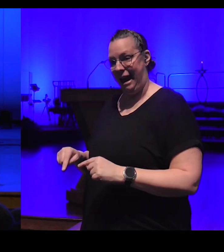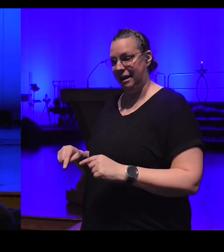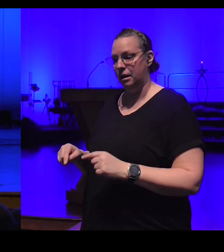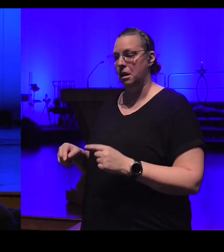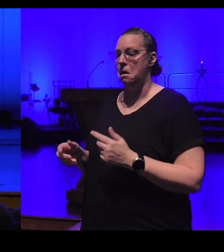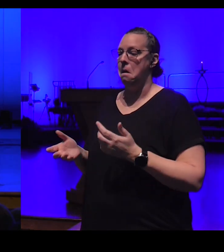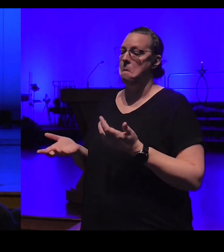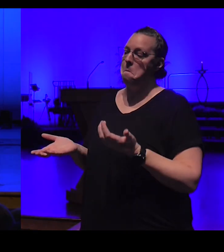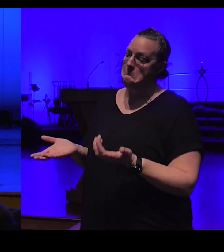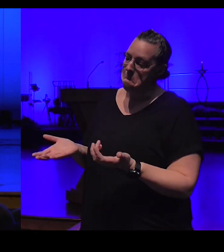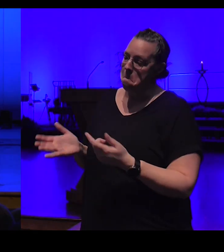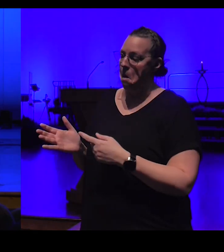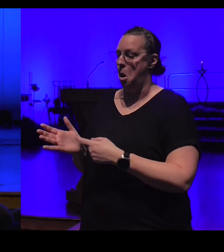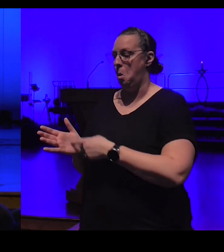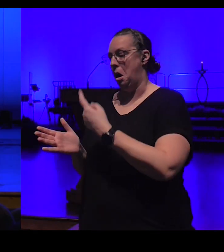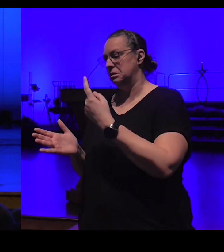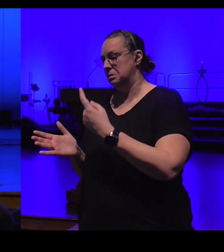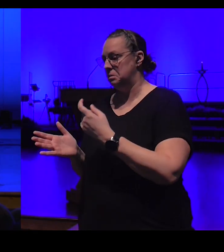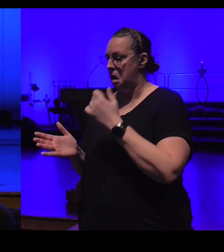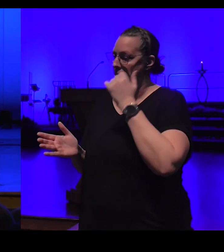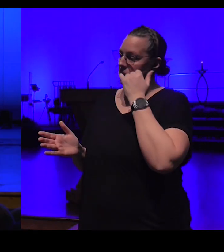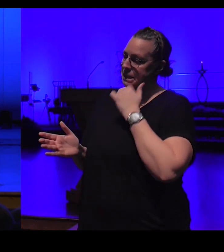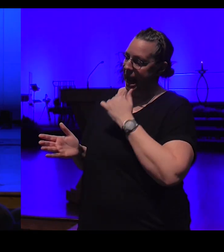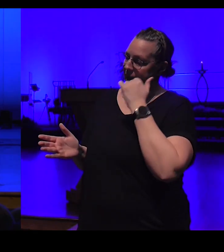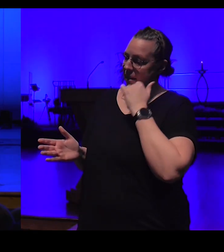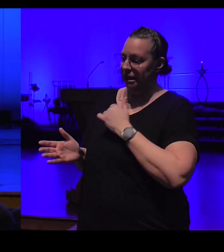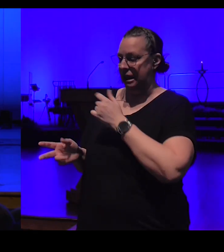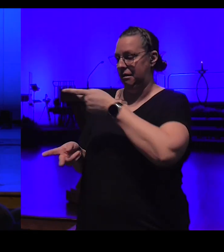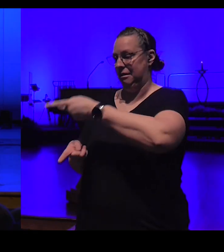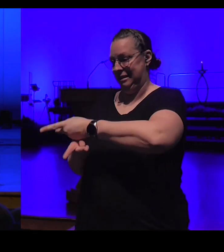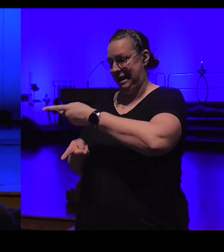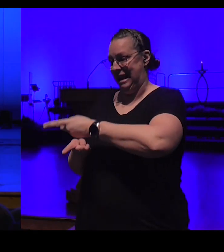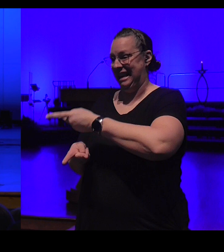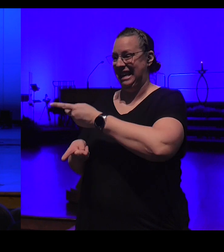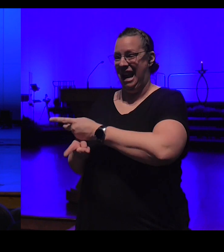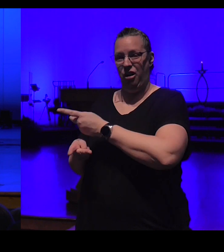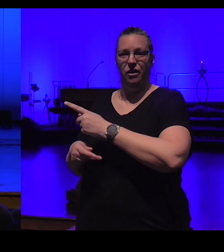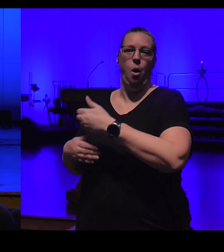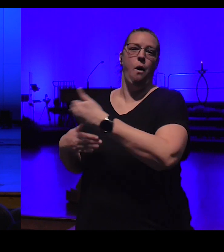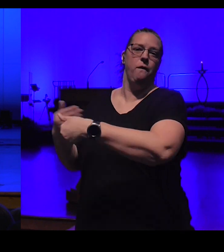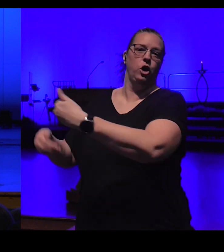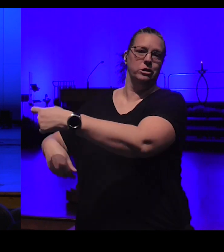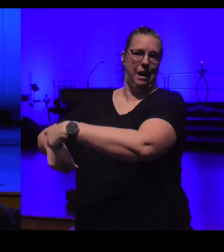not daily in terms of tending this awareness over time.